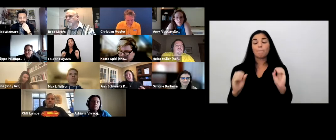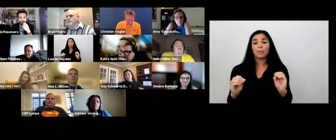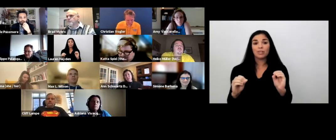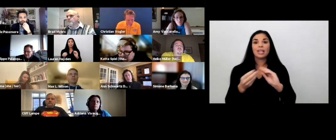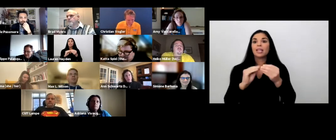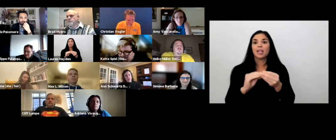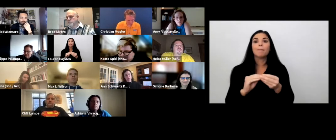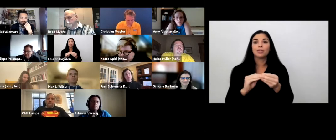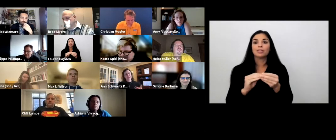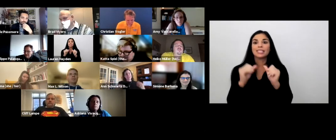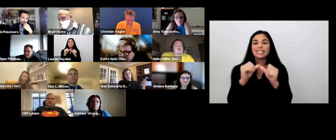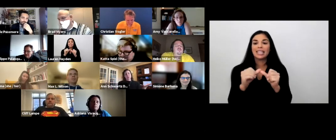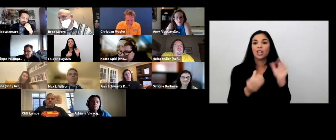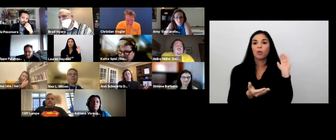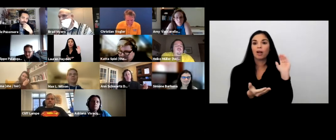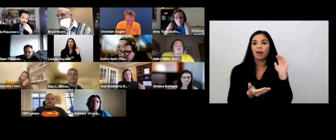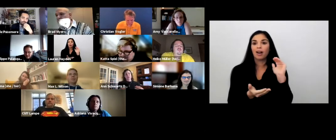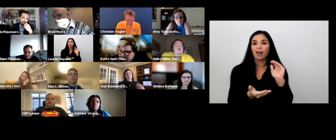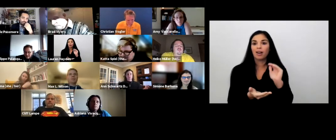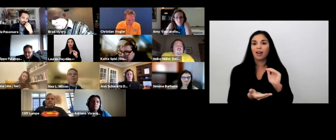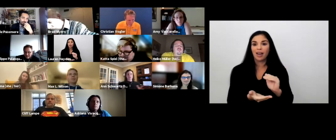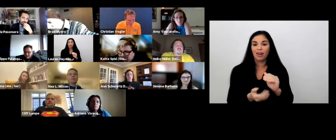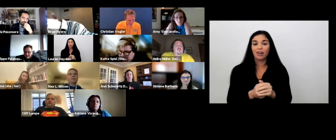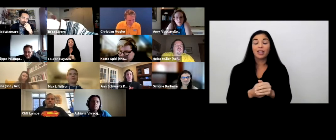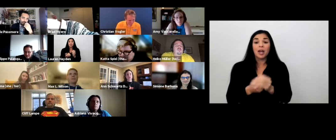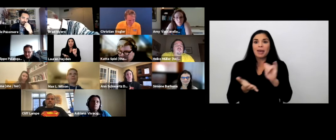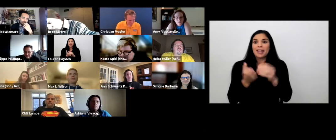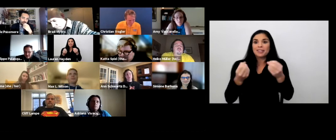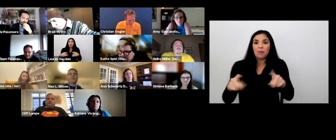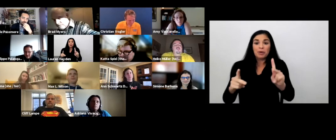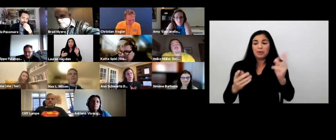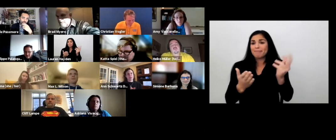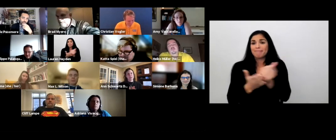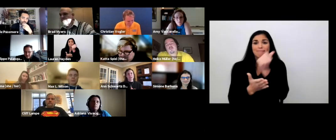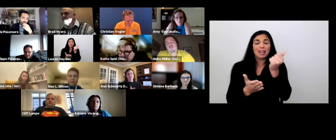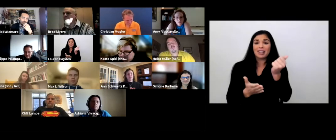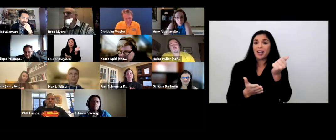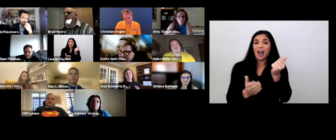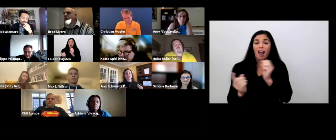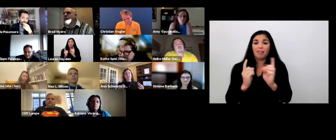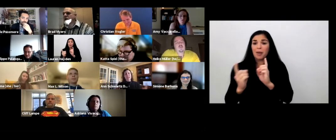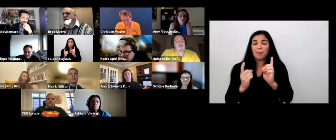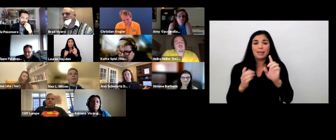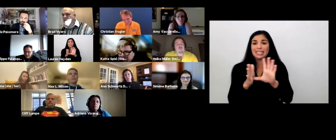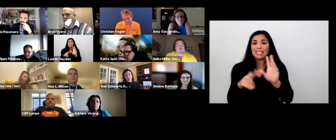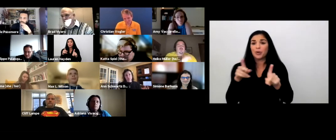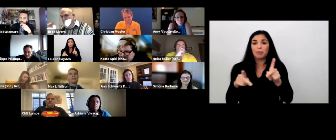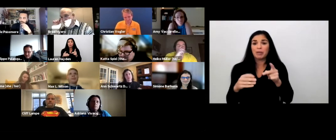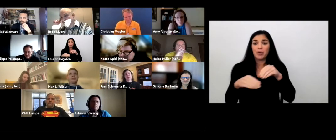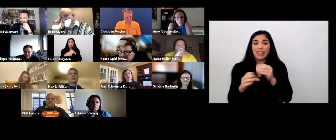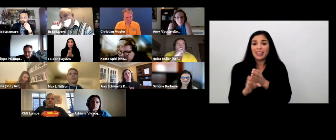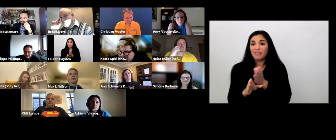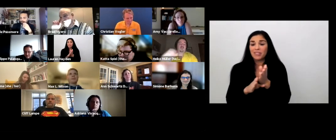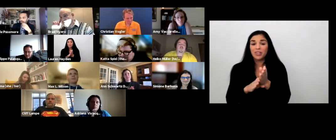went down as it went on more. And here was an opportunity for you to really get to talk to senior people in the field in small